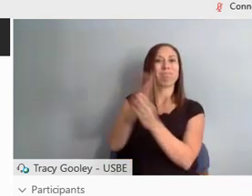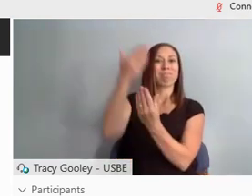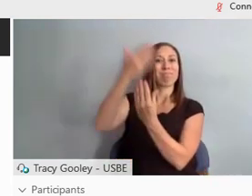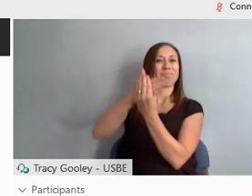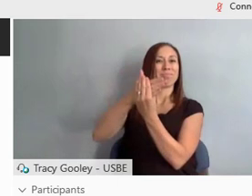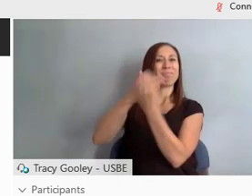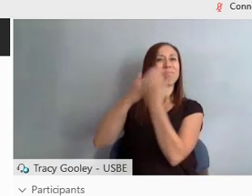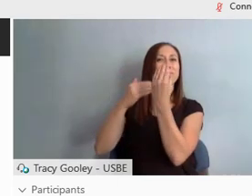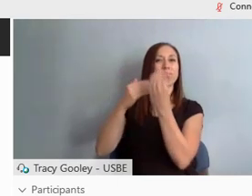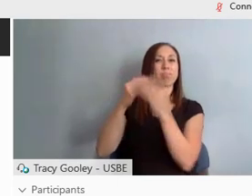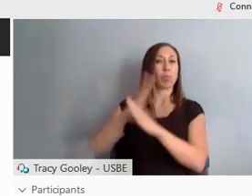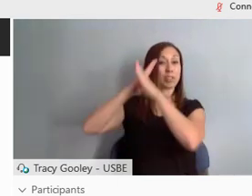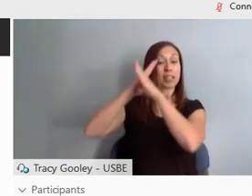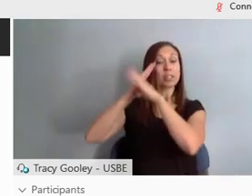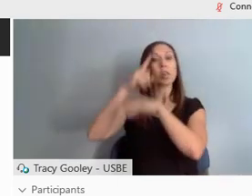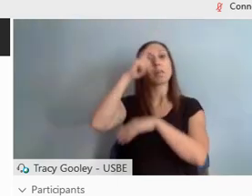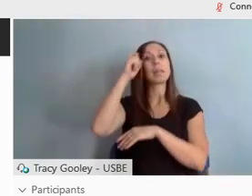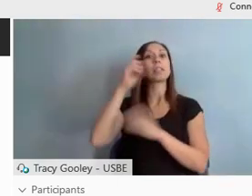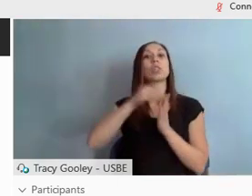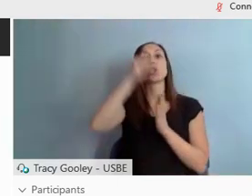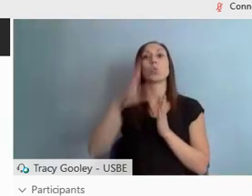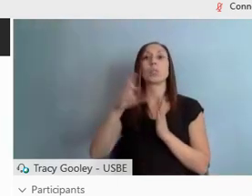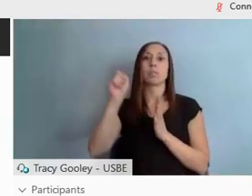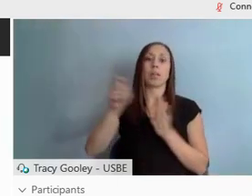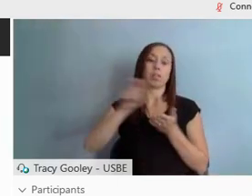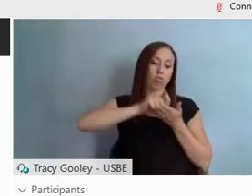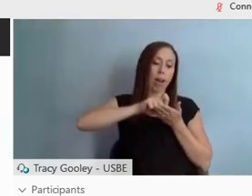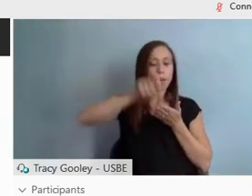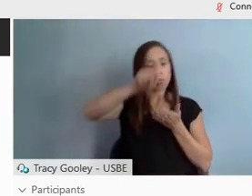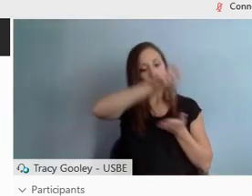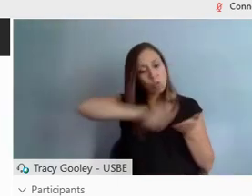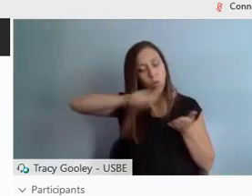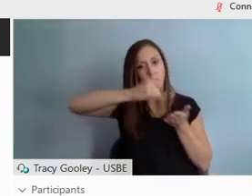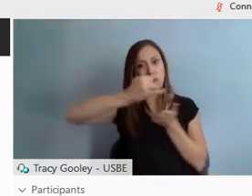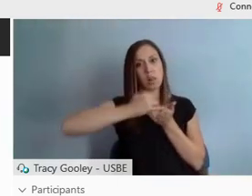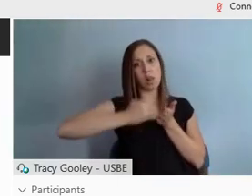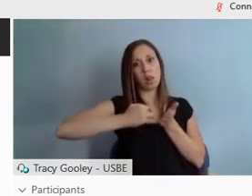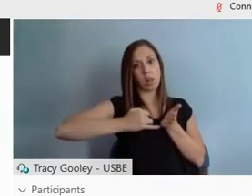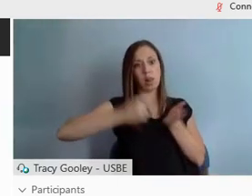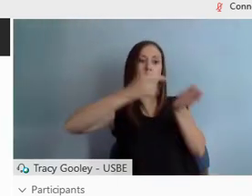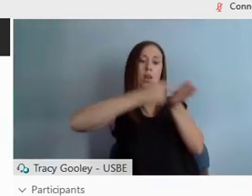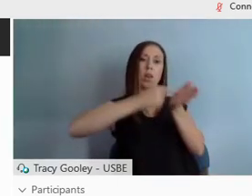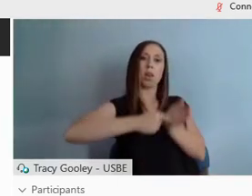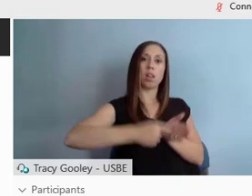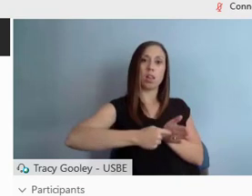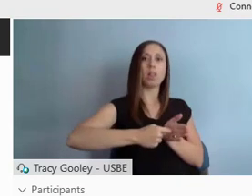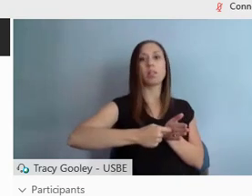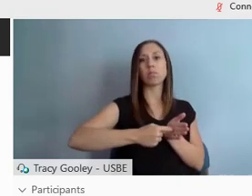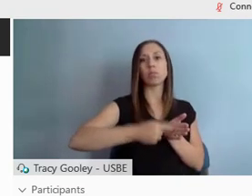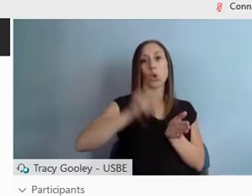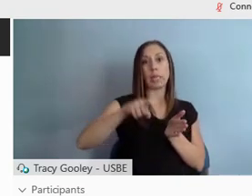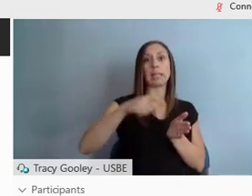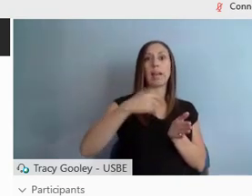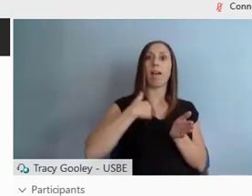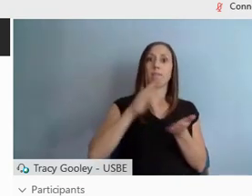pages where the students will write or circle or point out different items on